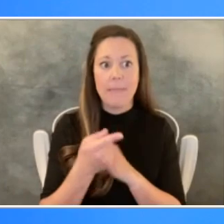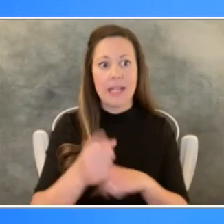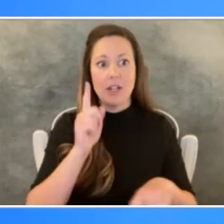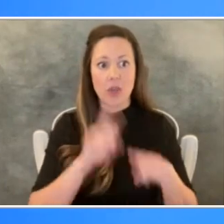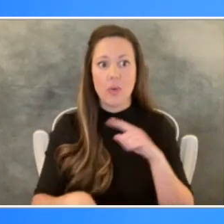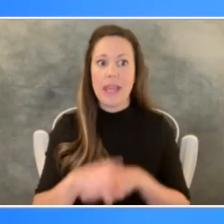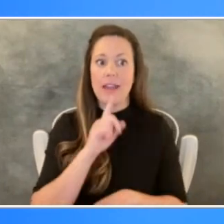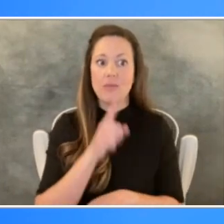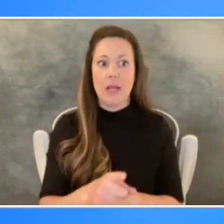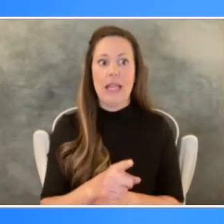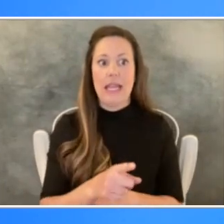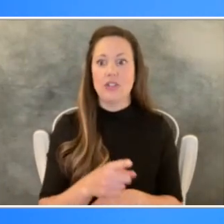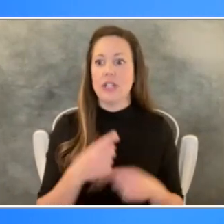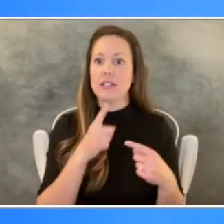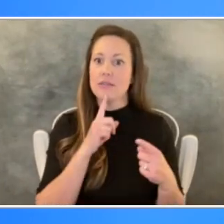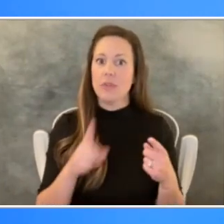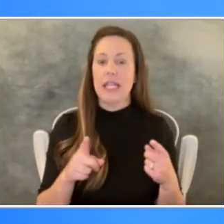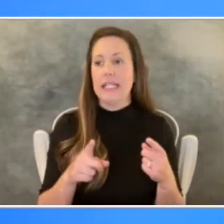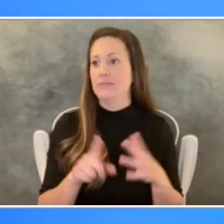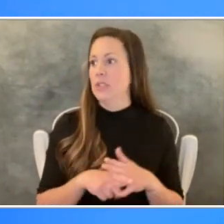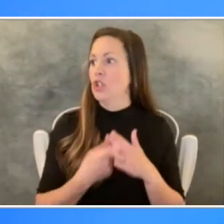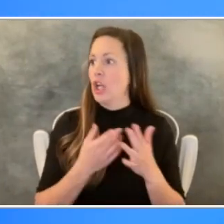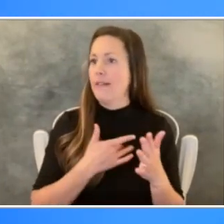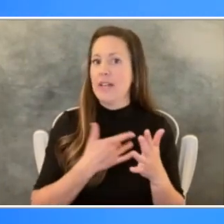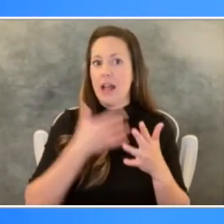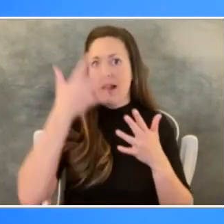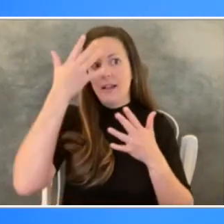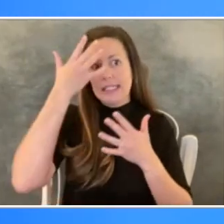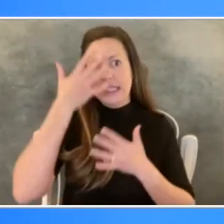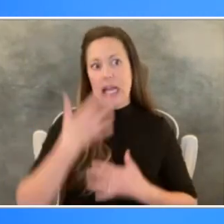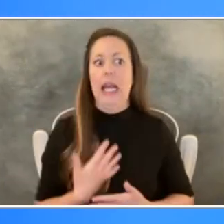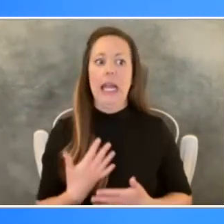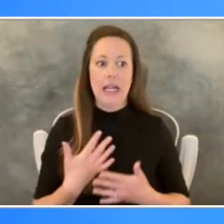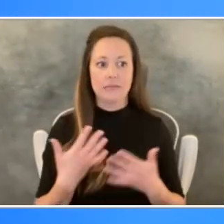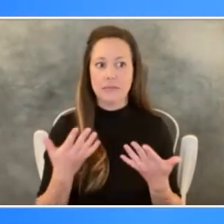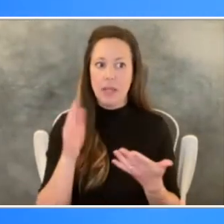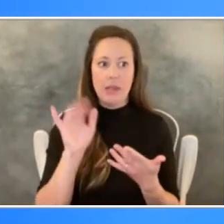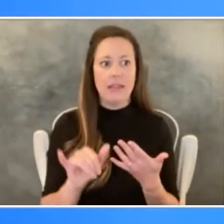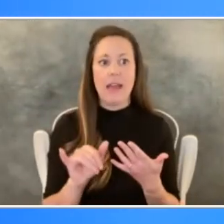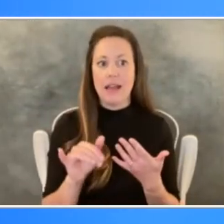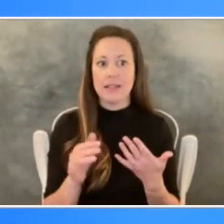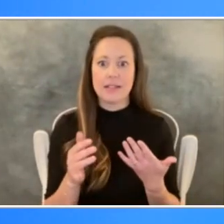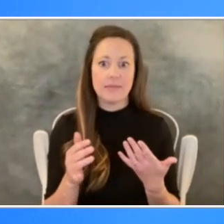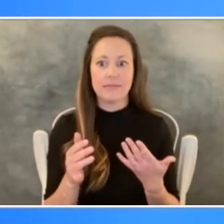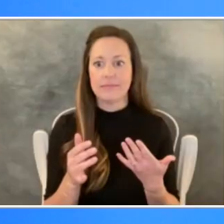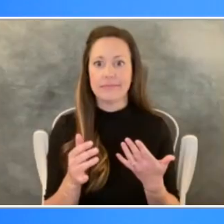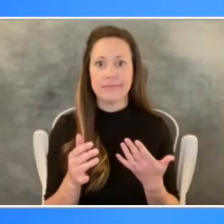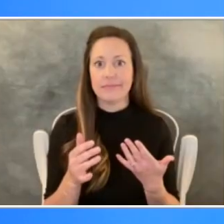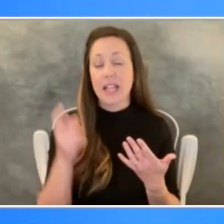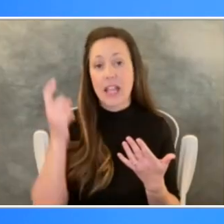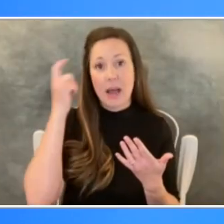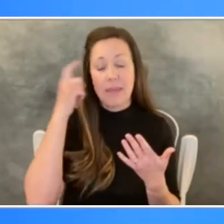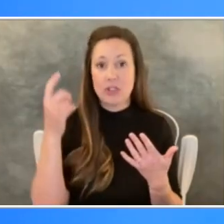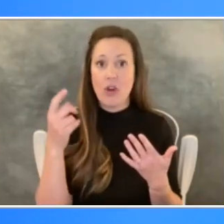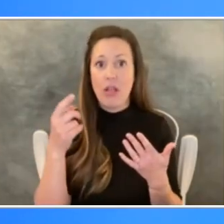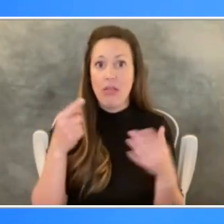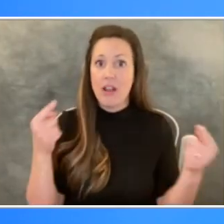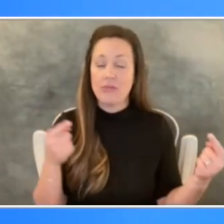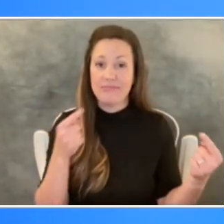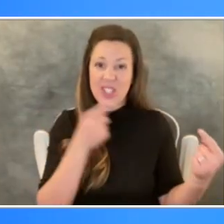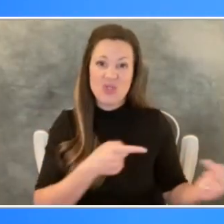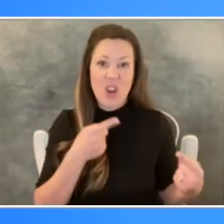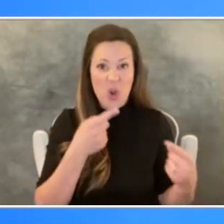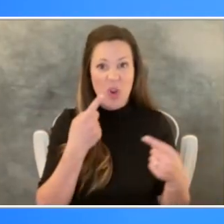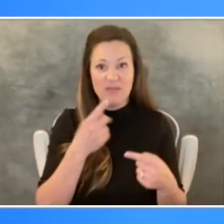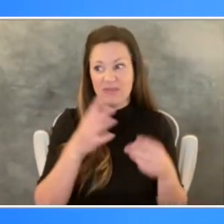yourself, because that's the way you struggle with mentally. And mentally, you have to stay in a